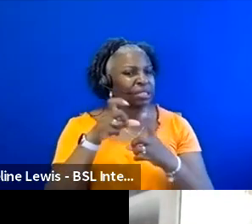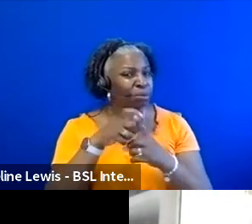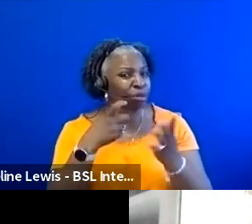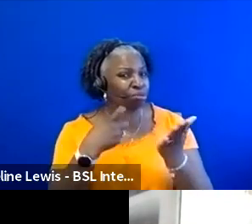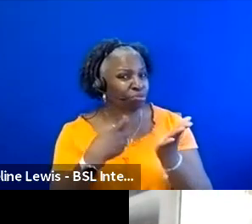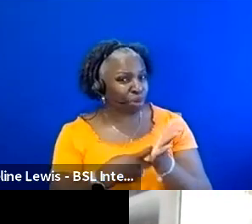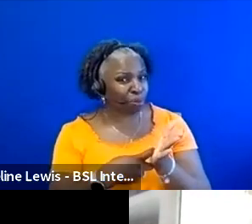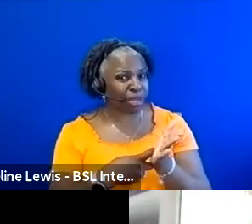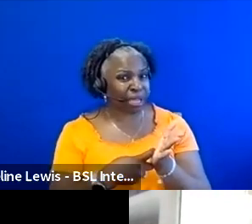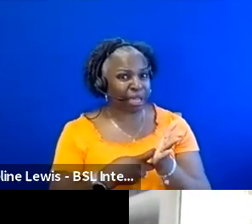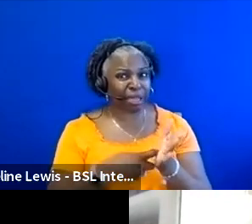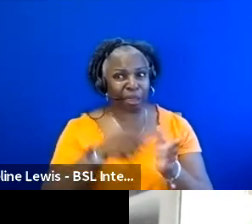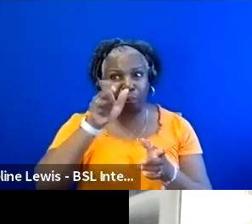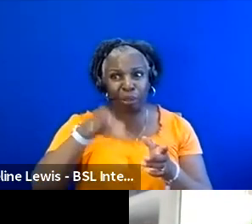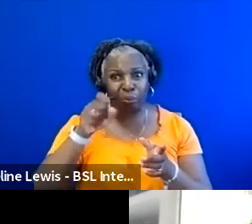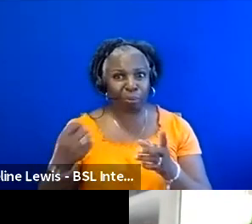people yelling at me online. But